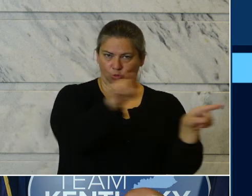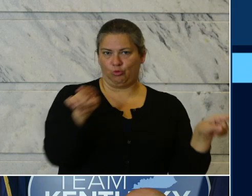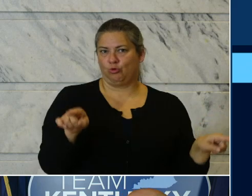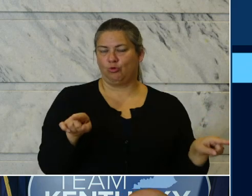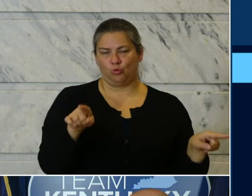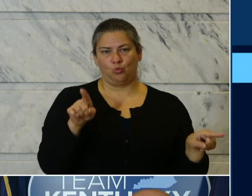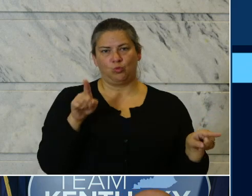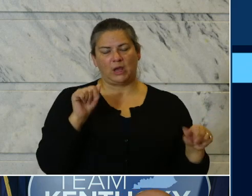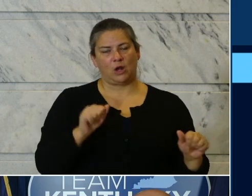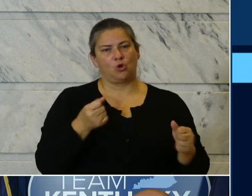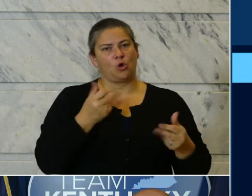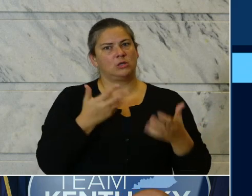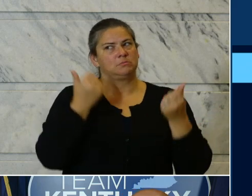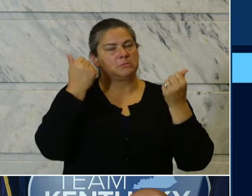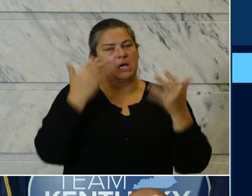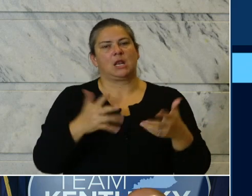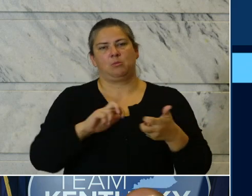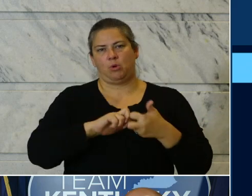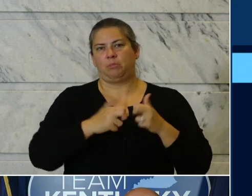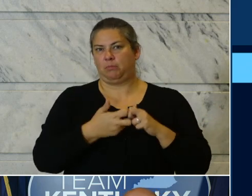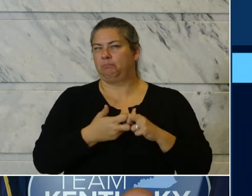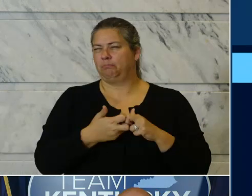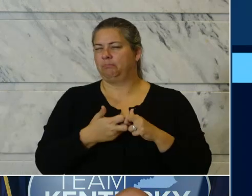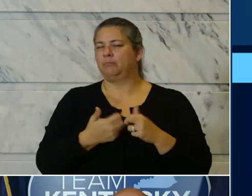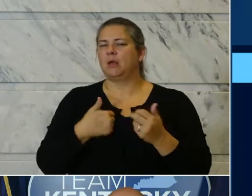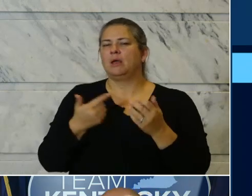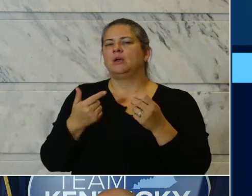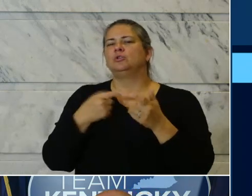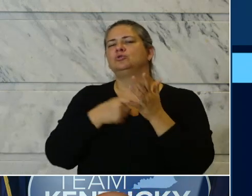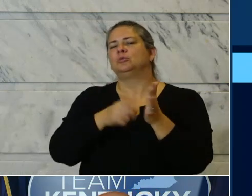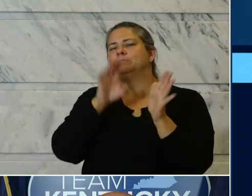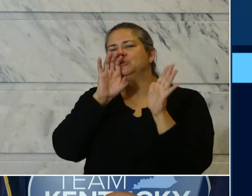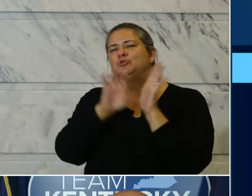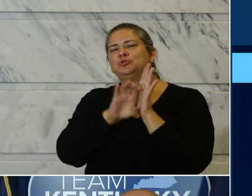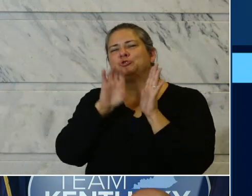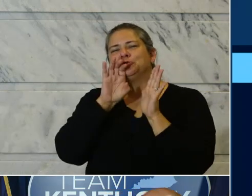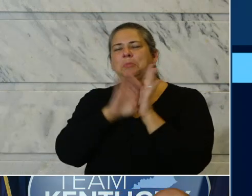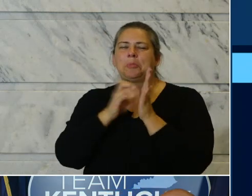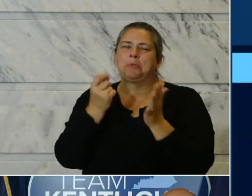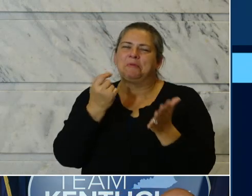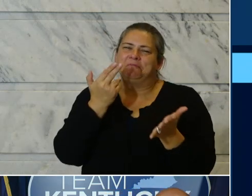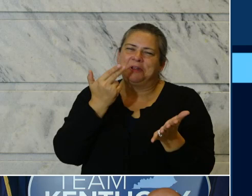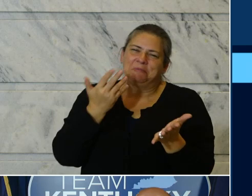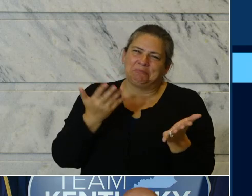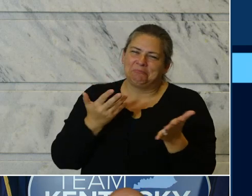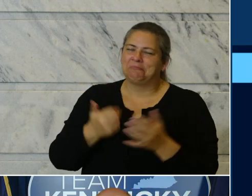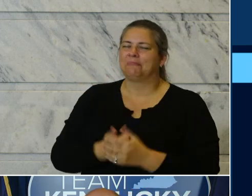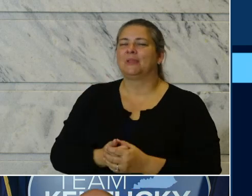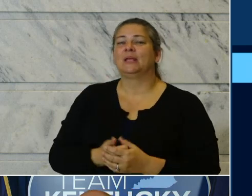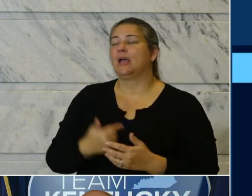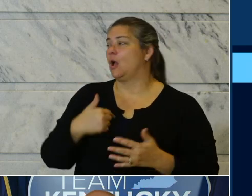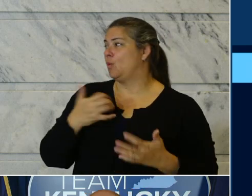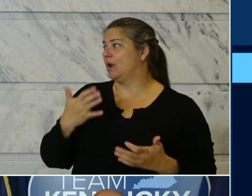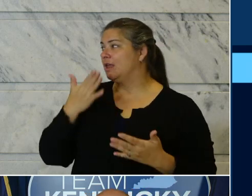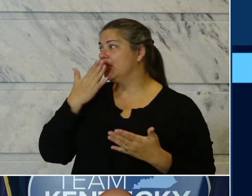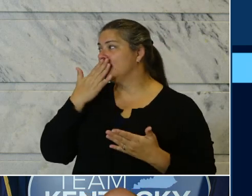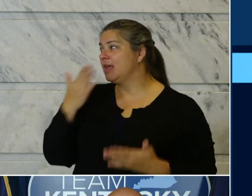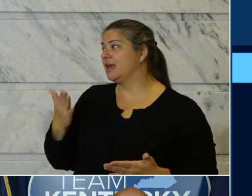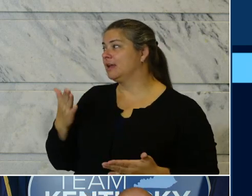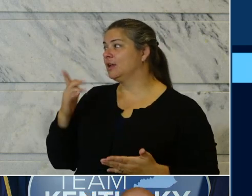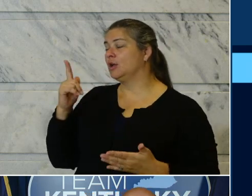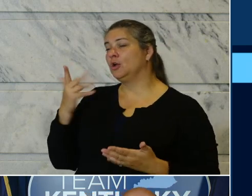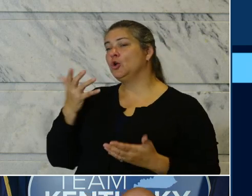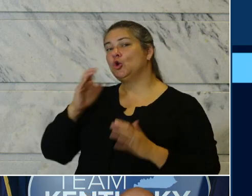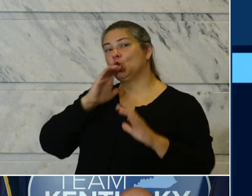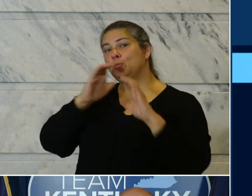could unfold as a result. So let's show a few pictures that'll give you an example and maybe a little lighthearted. I want to thank our